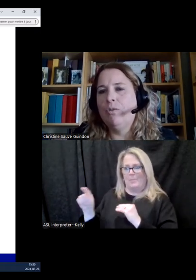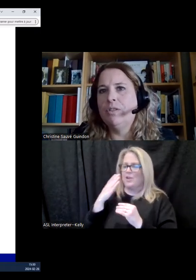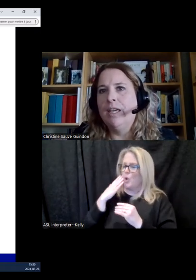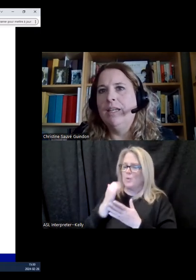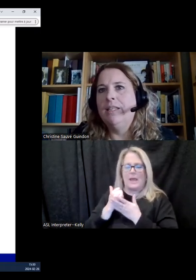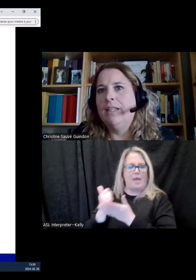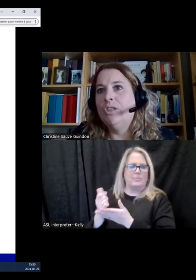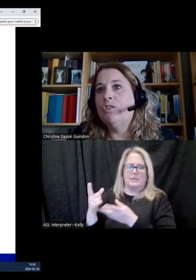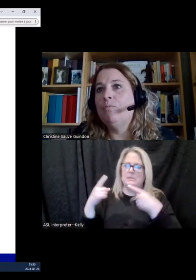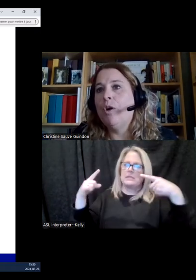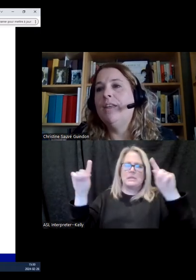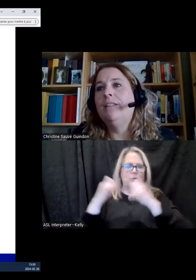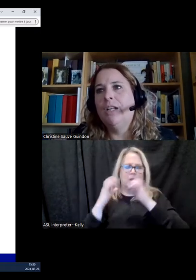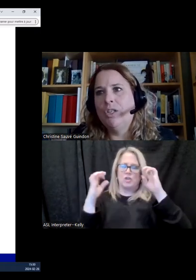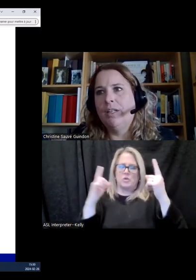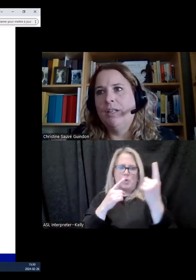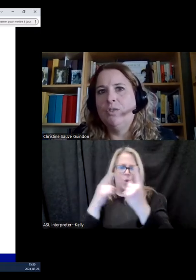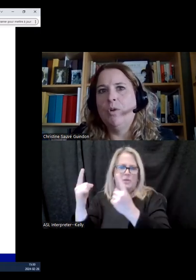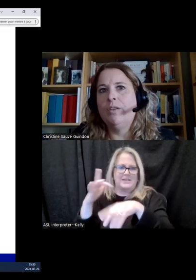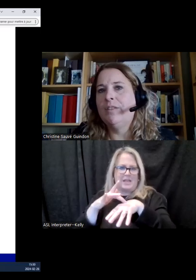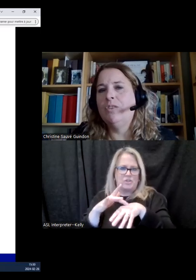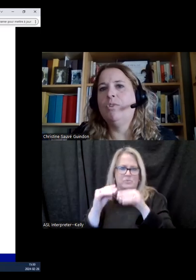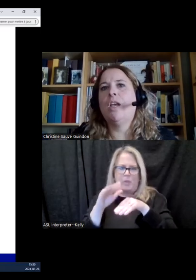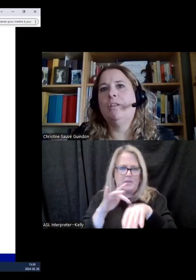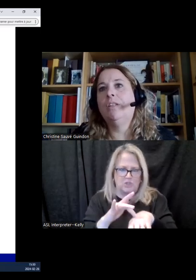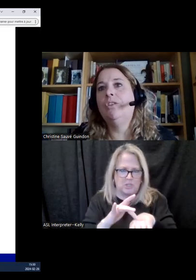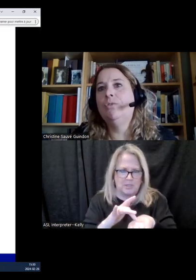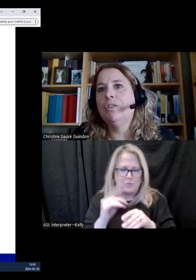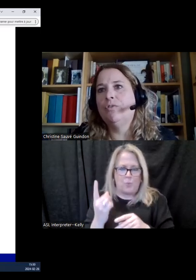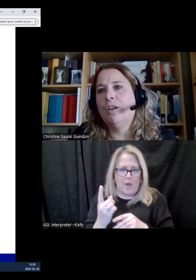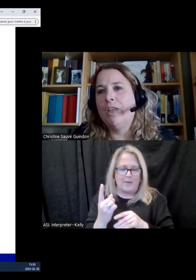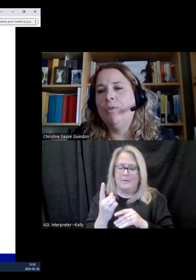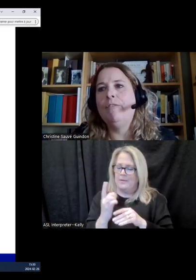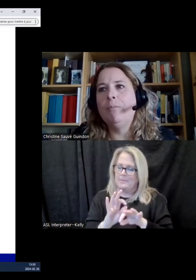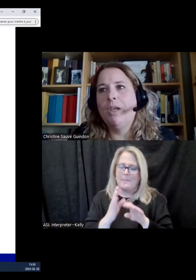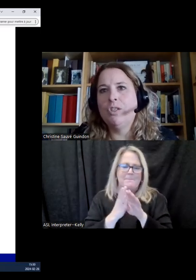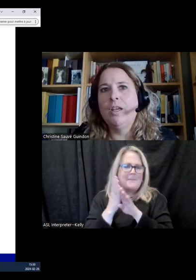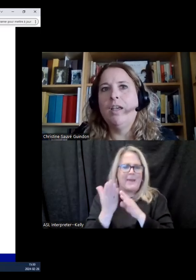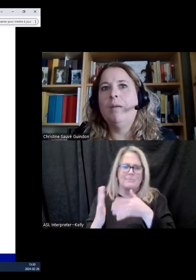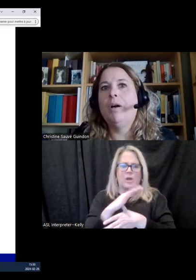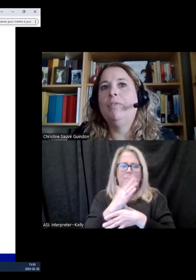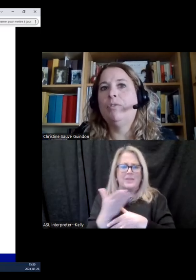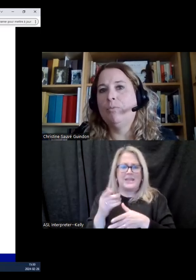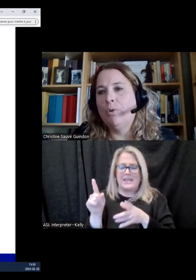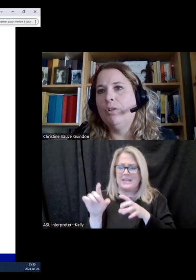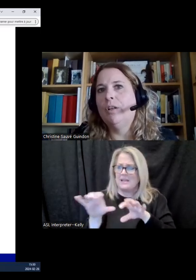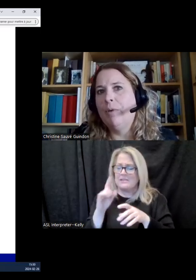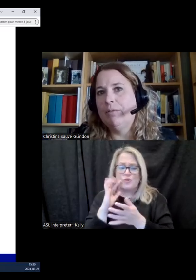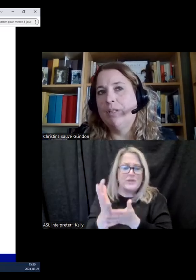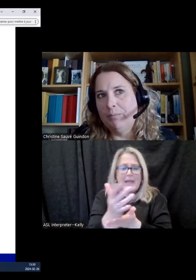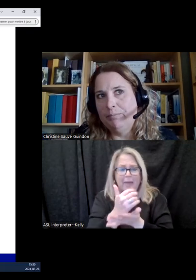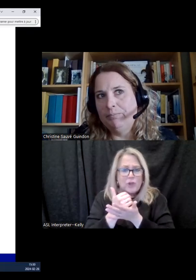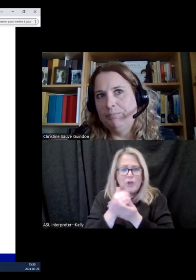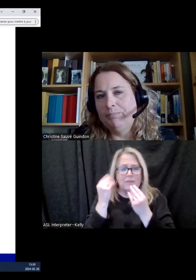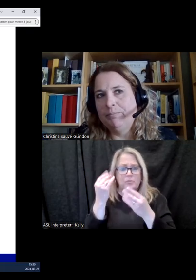educational goals. Touch is more than touching. It is one of the sensory channels he uses for gathering information about the world